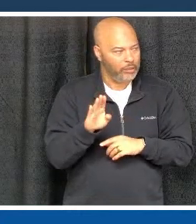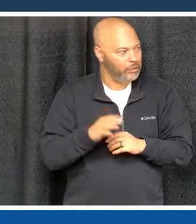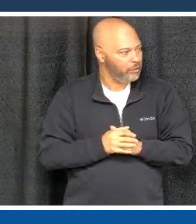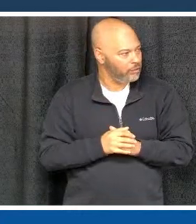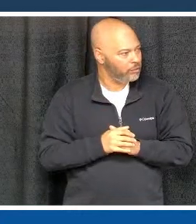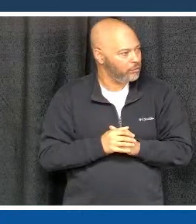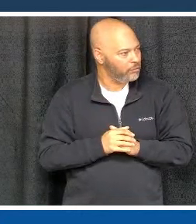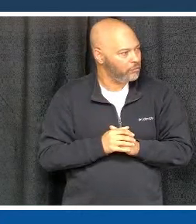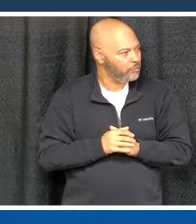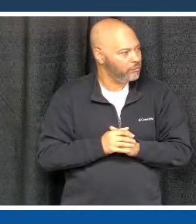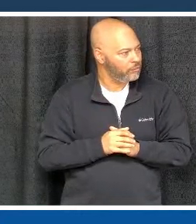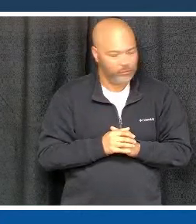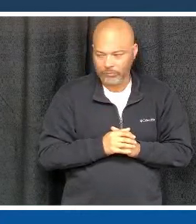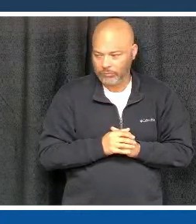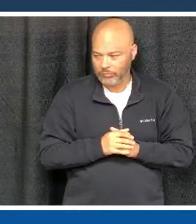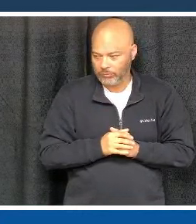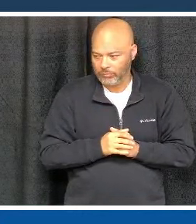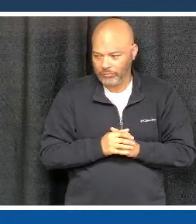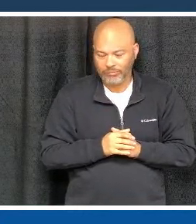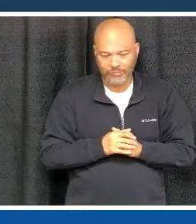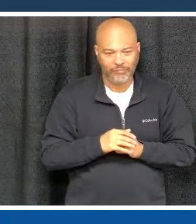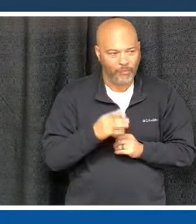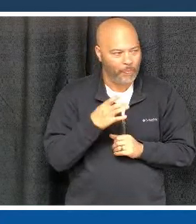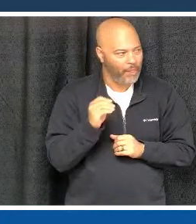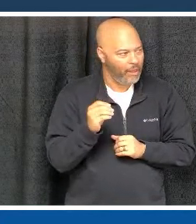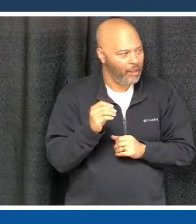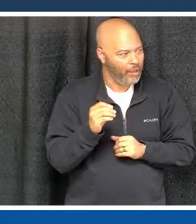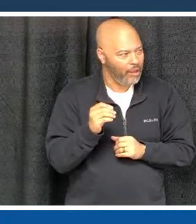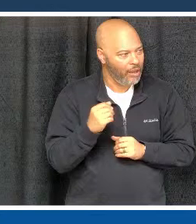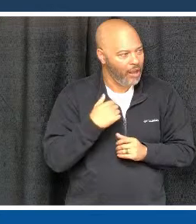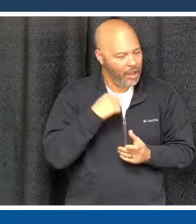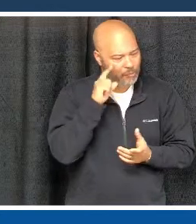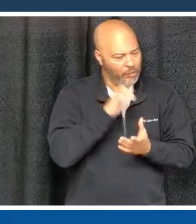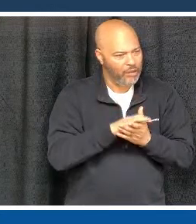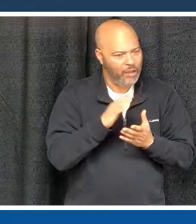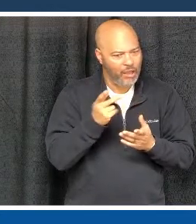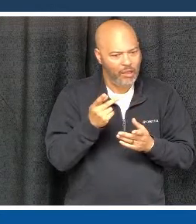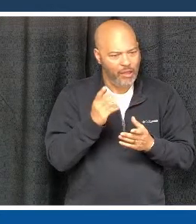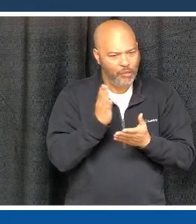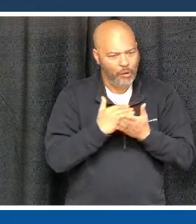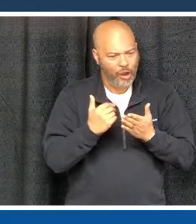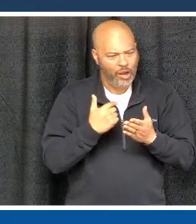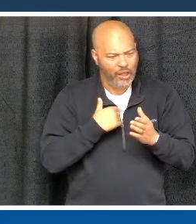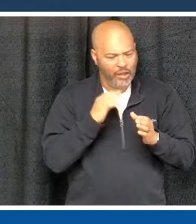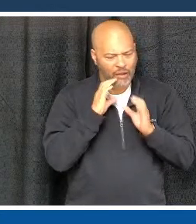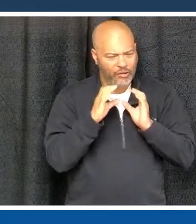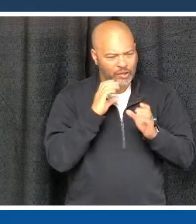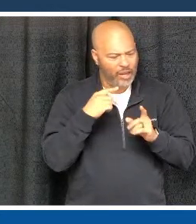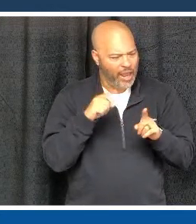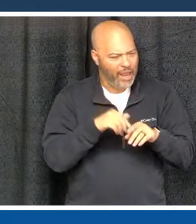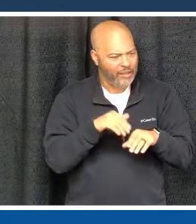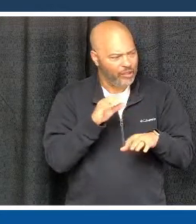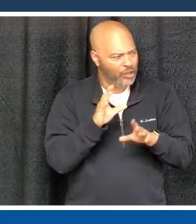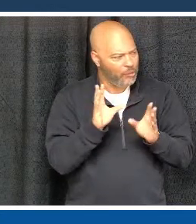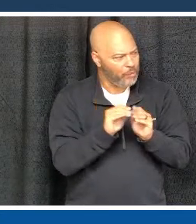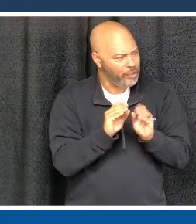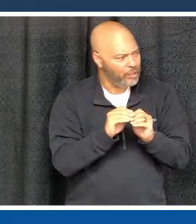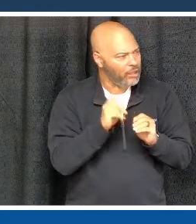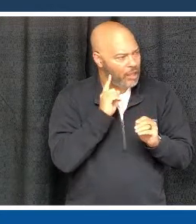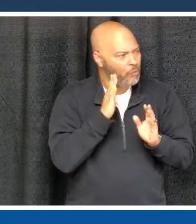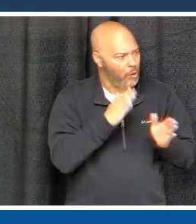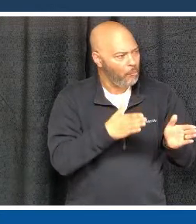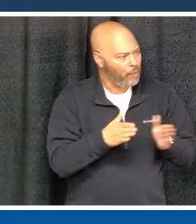Reynolds, you're recognized. Yes. Mr. Tindall, I believe that part of the conversation that I overheard at the meeting was that they do plan